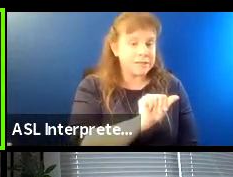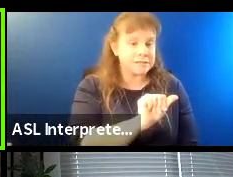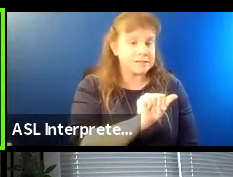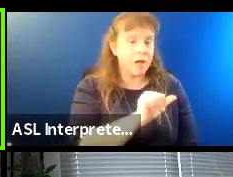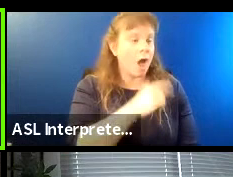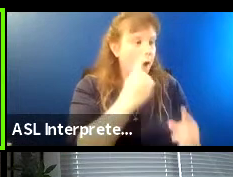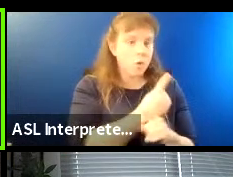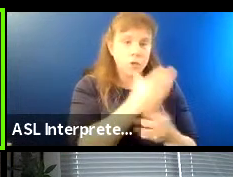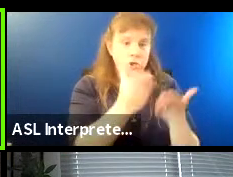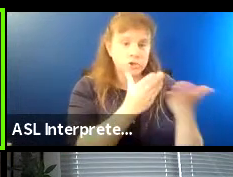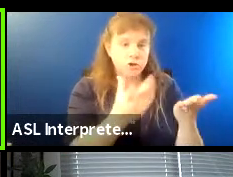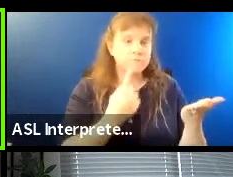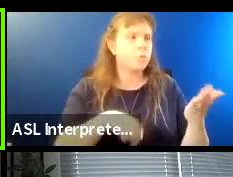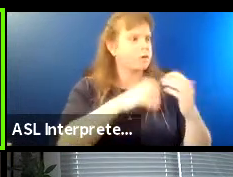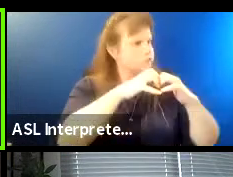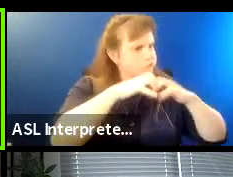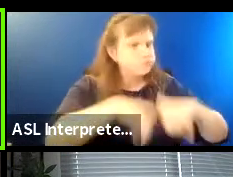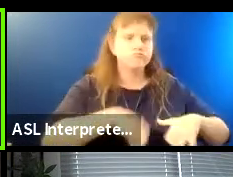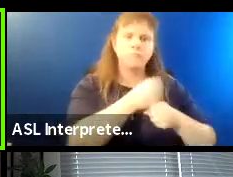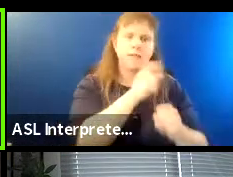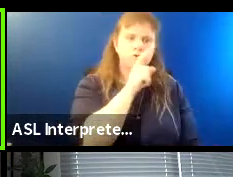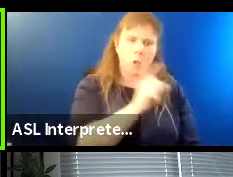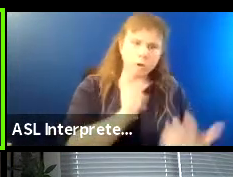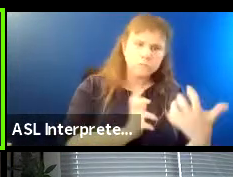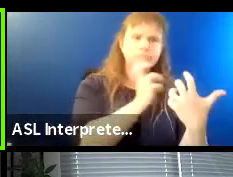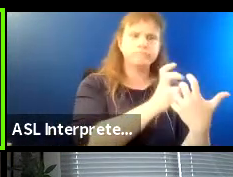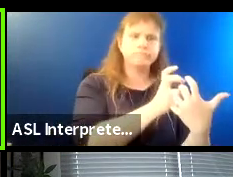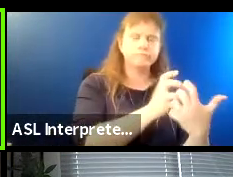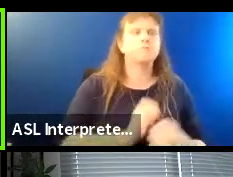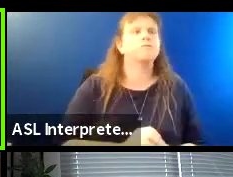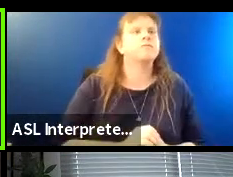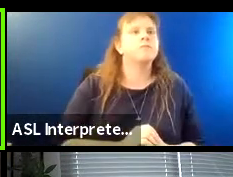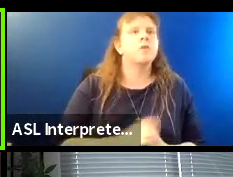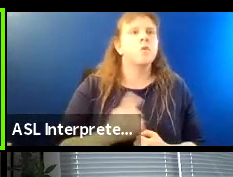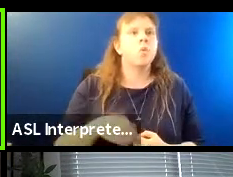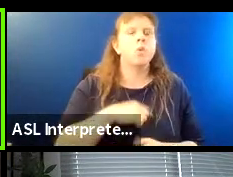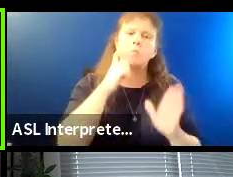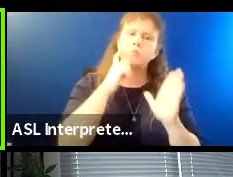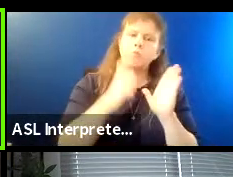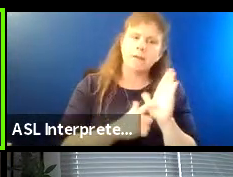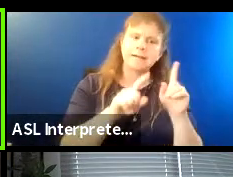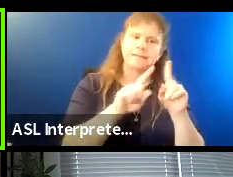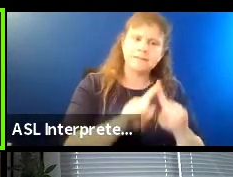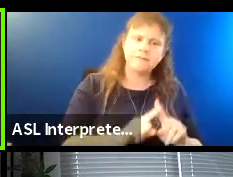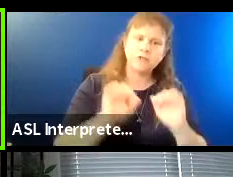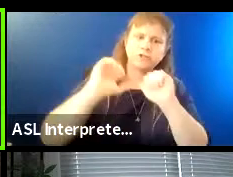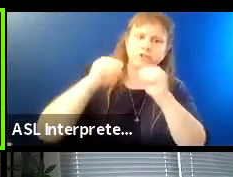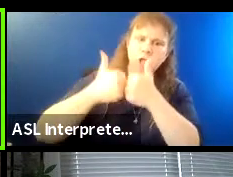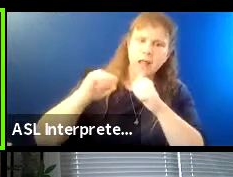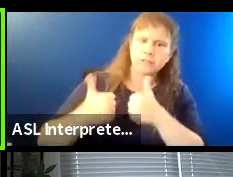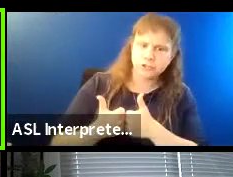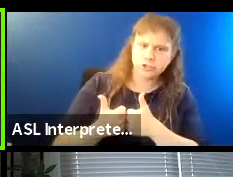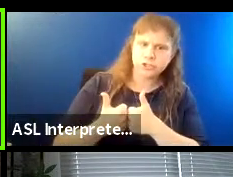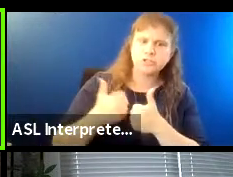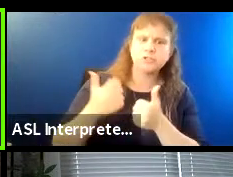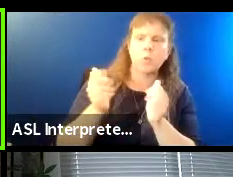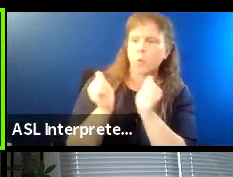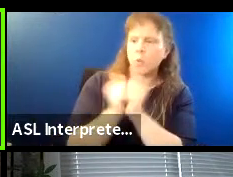We recognize the challenges facing our farm